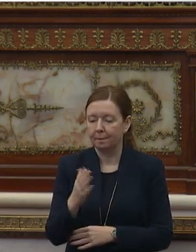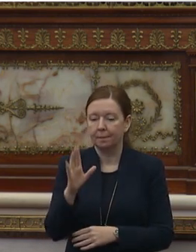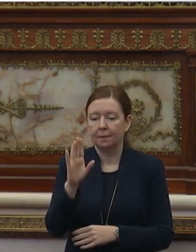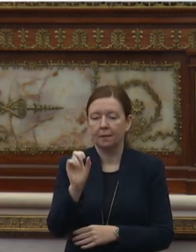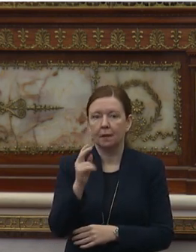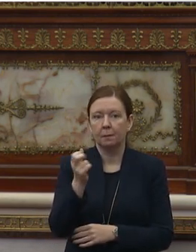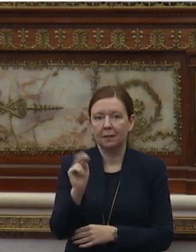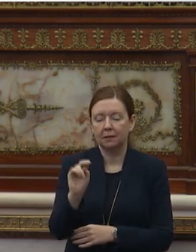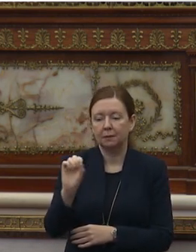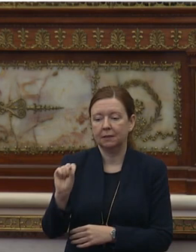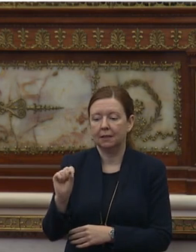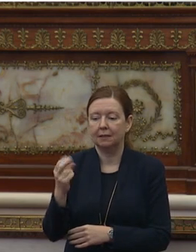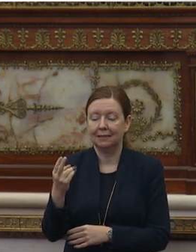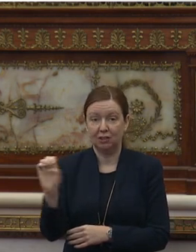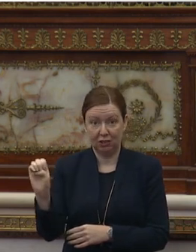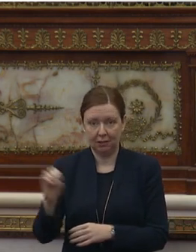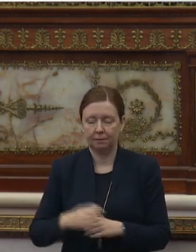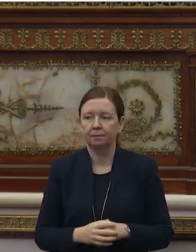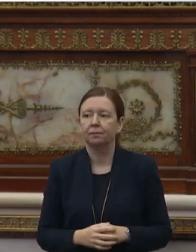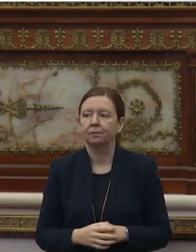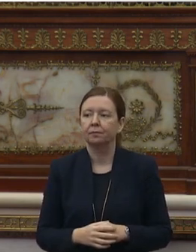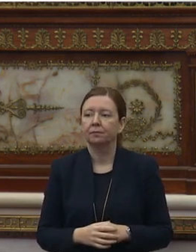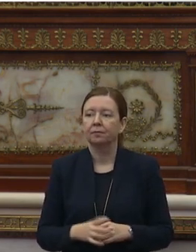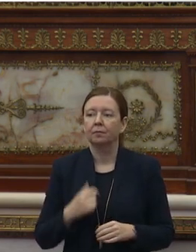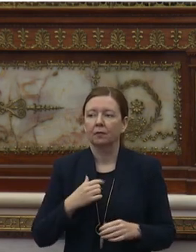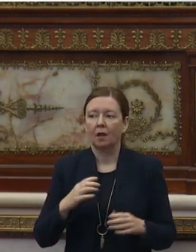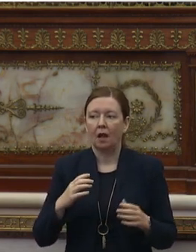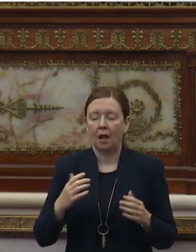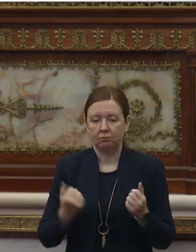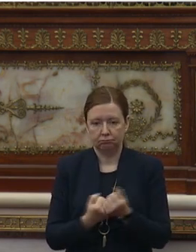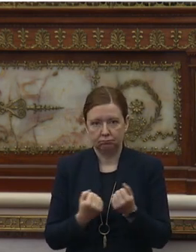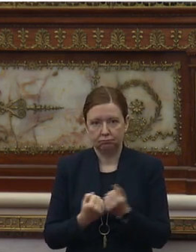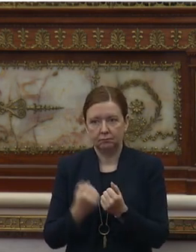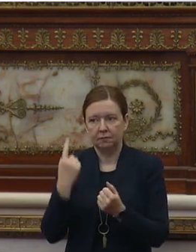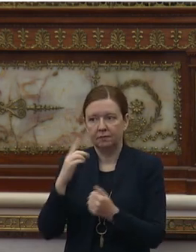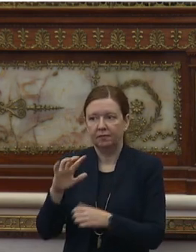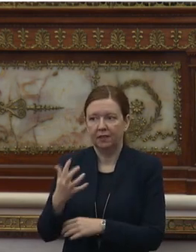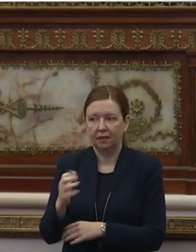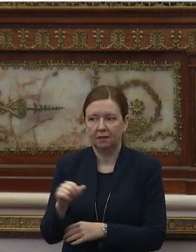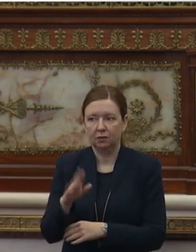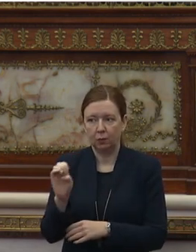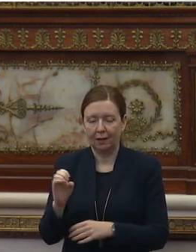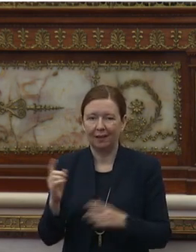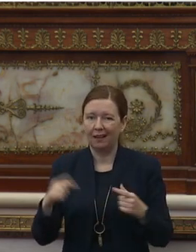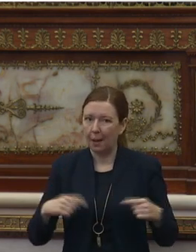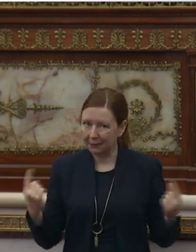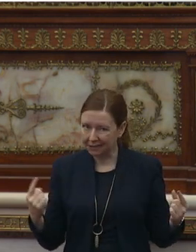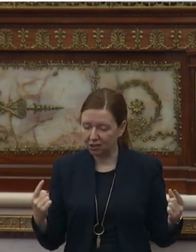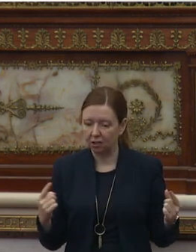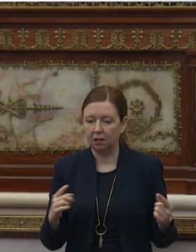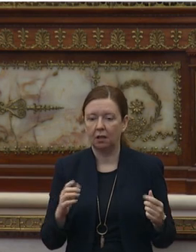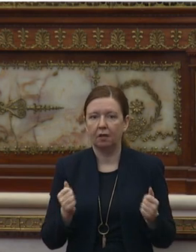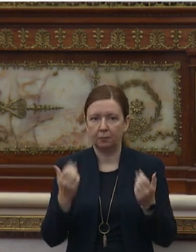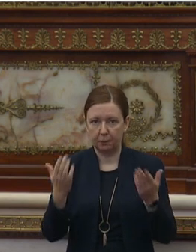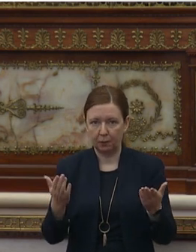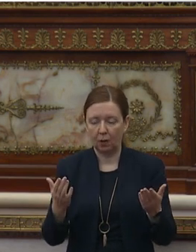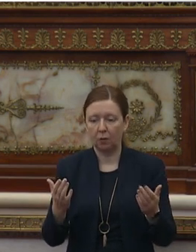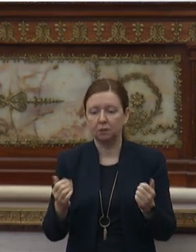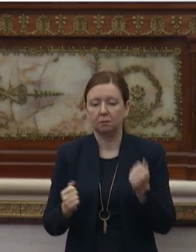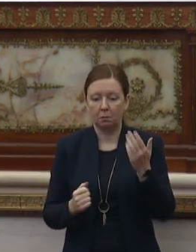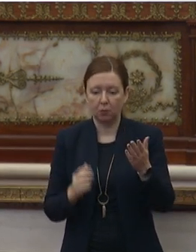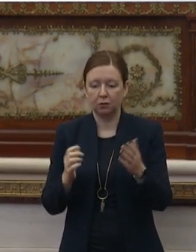Benjamin Shee, S-H-E. I'm speaking on behalf of Fifth Square in opposition of the proposed motion